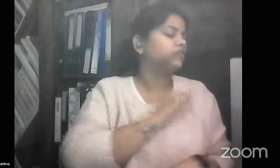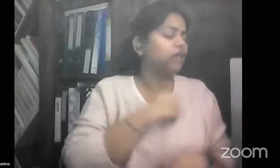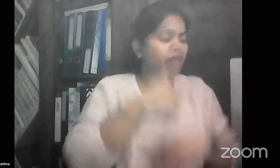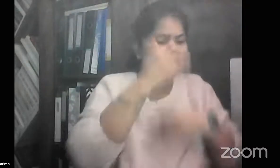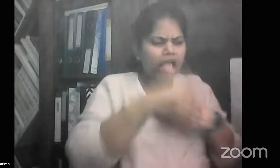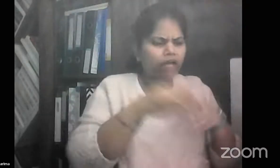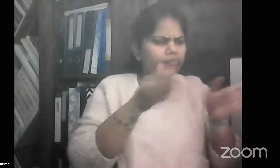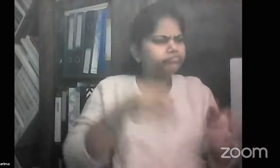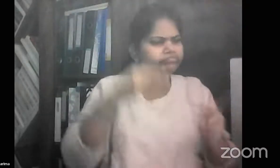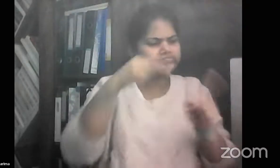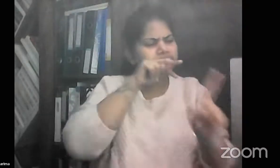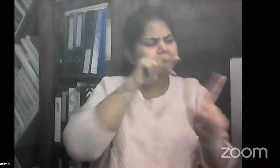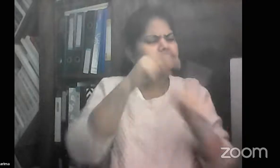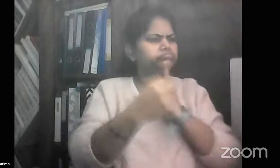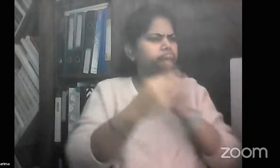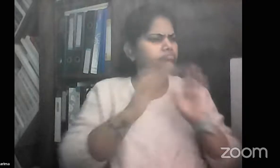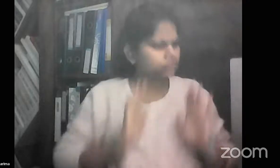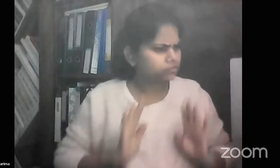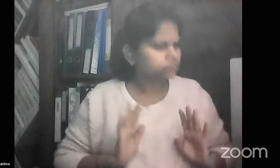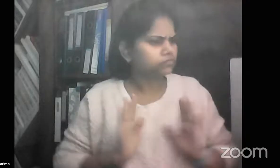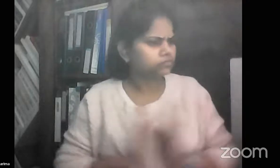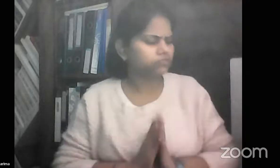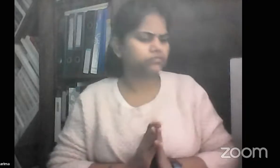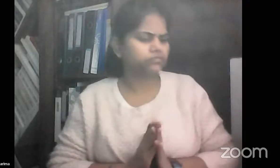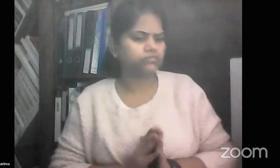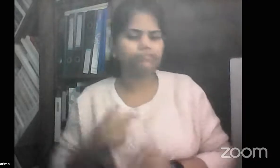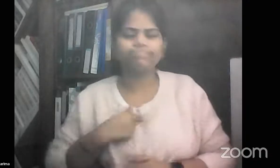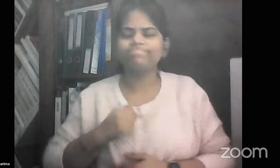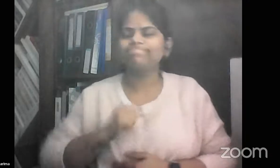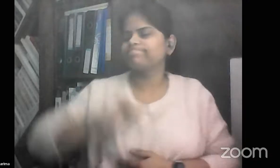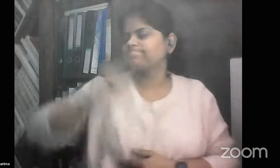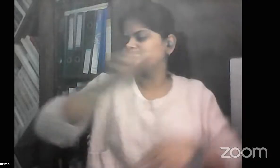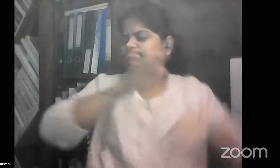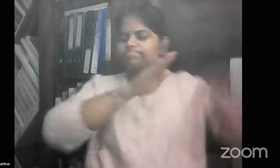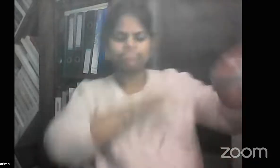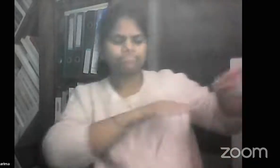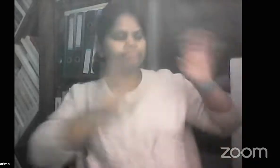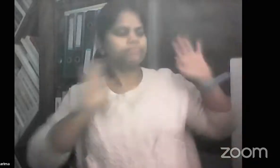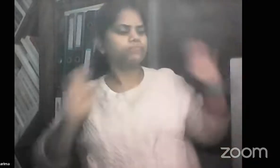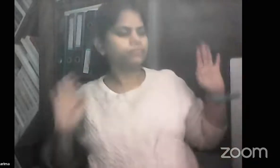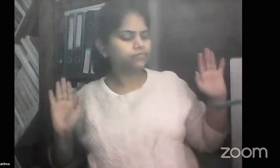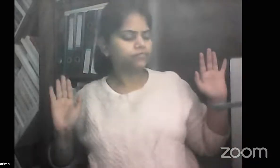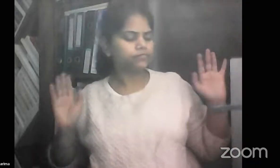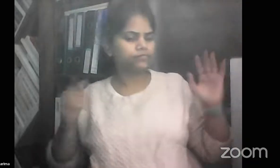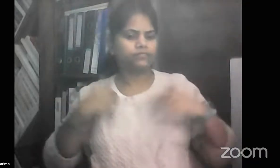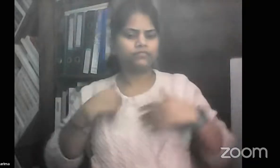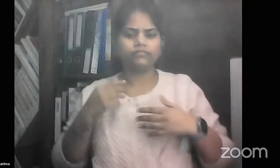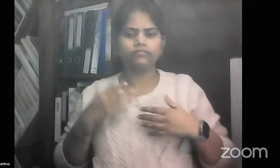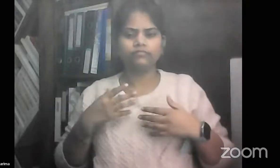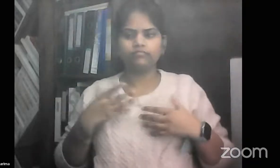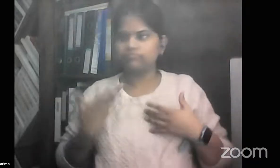the notion of being the independent, the accomplishment, and the idea